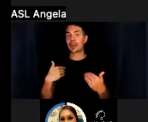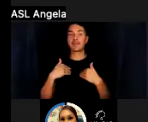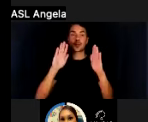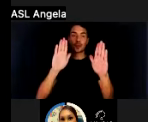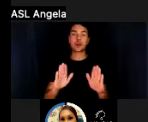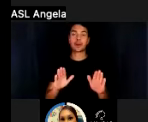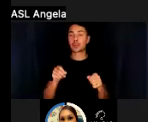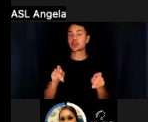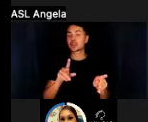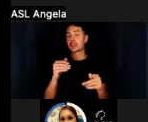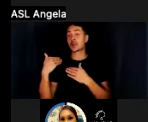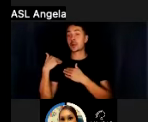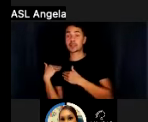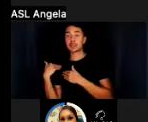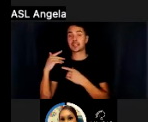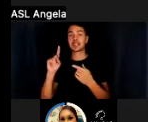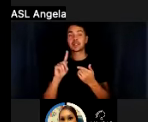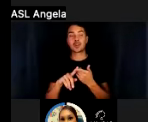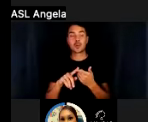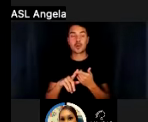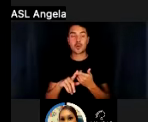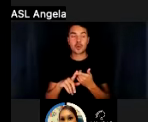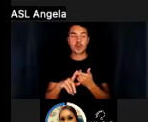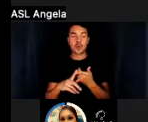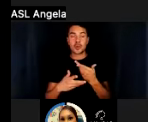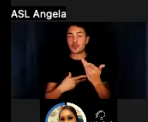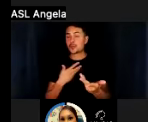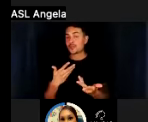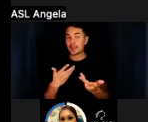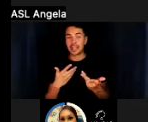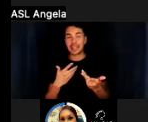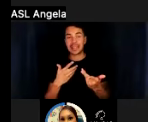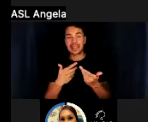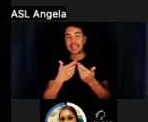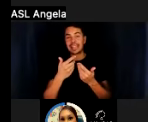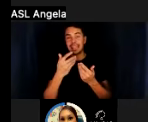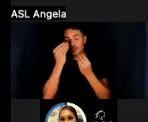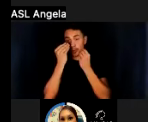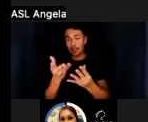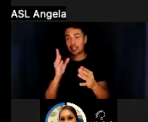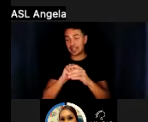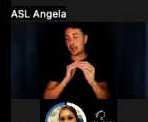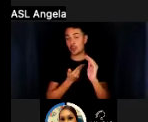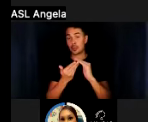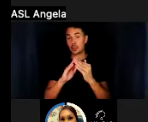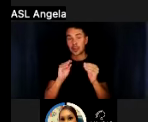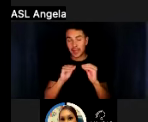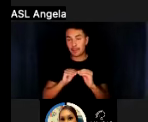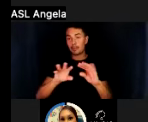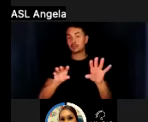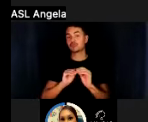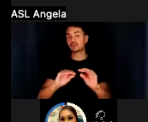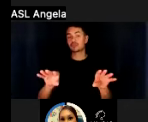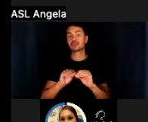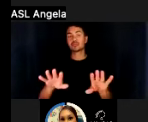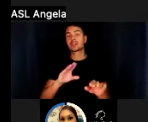opportunity and responsibility to really get information out in our communities. And